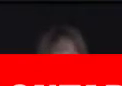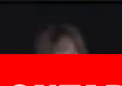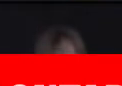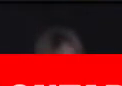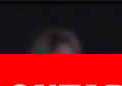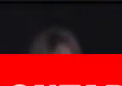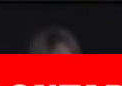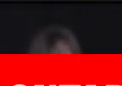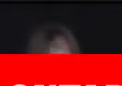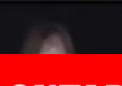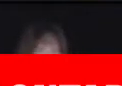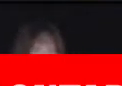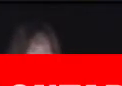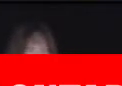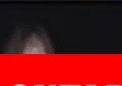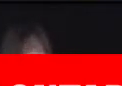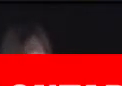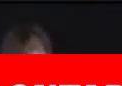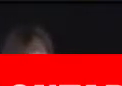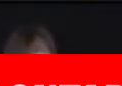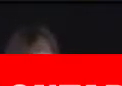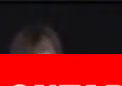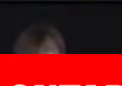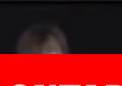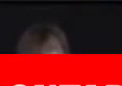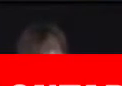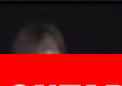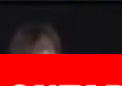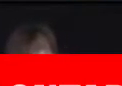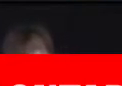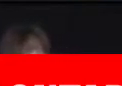have questions, please call